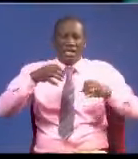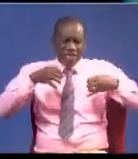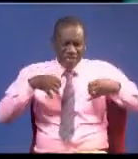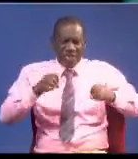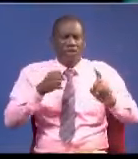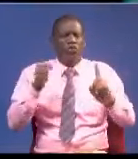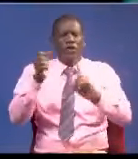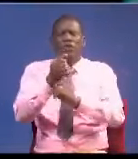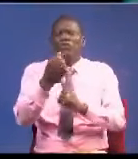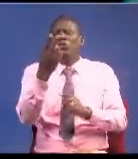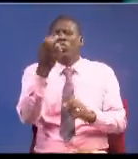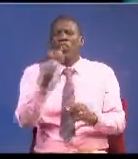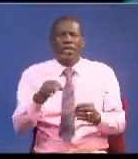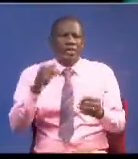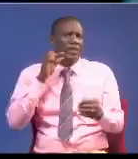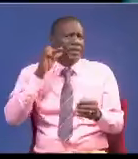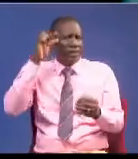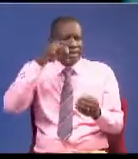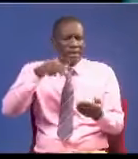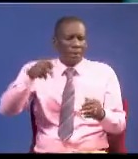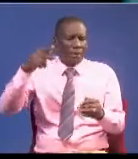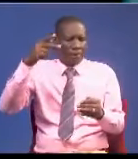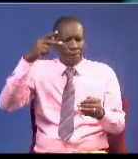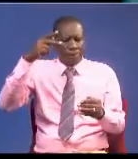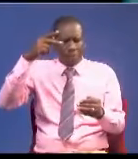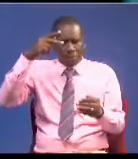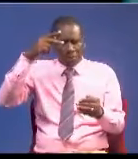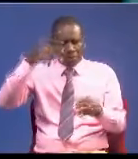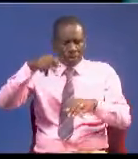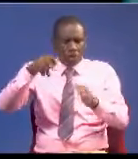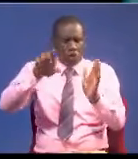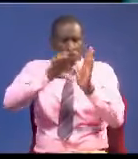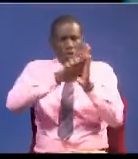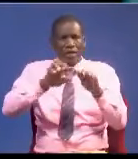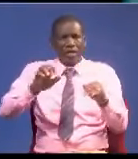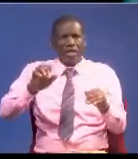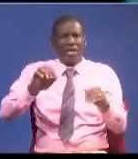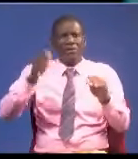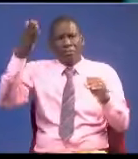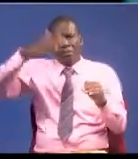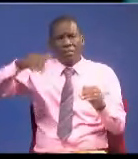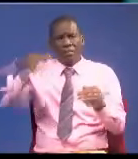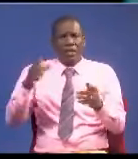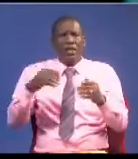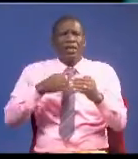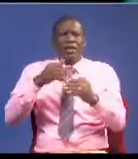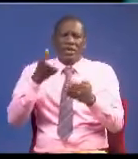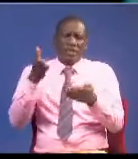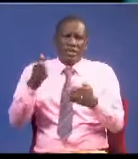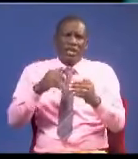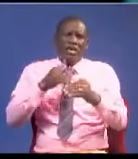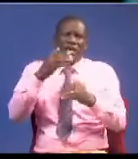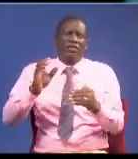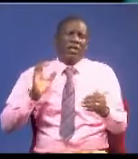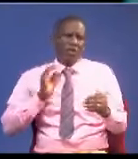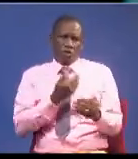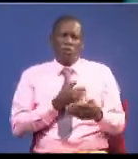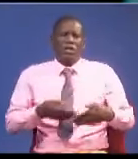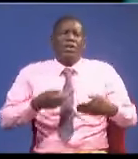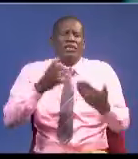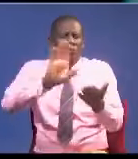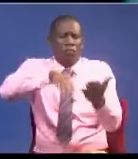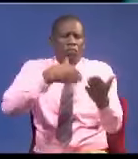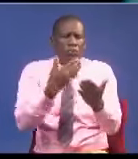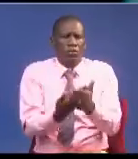the two-thirds gender principle in Parliament has reached a critical juncture after a committee handed a report over for proposed